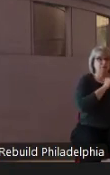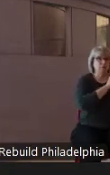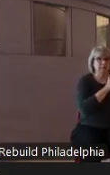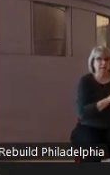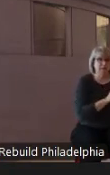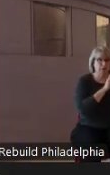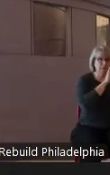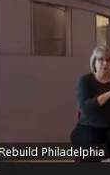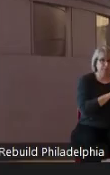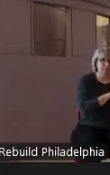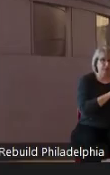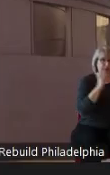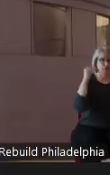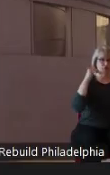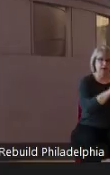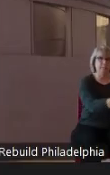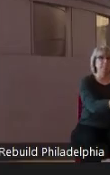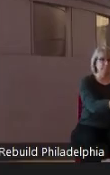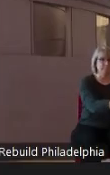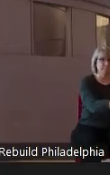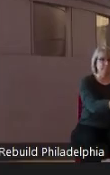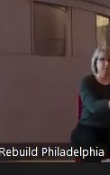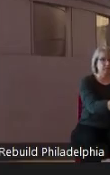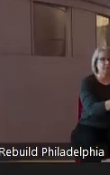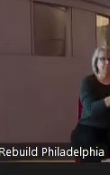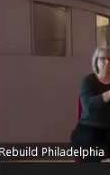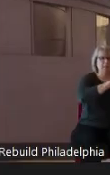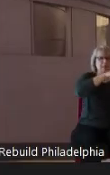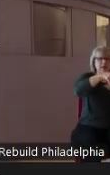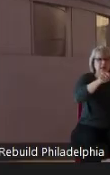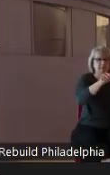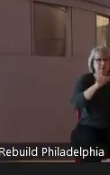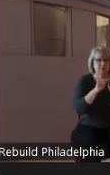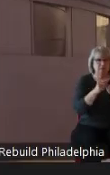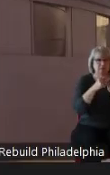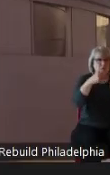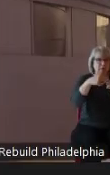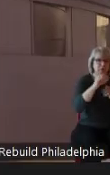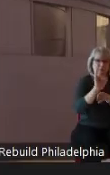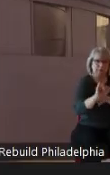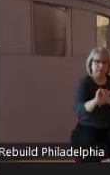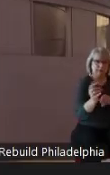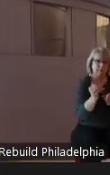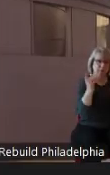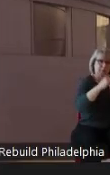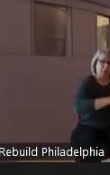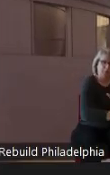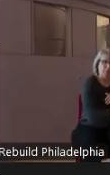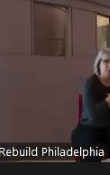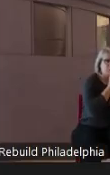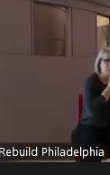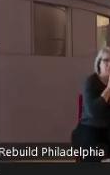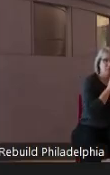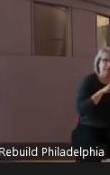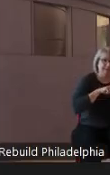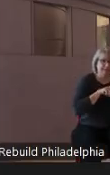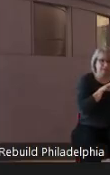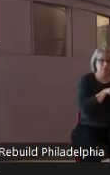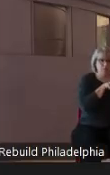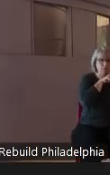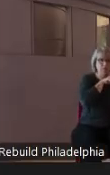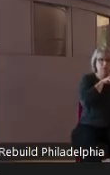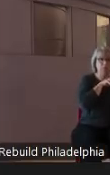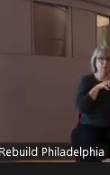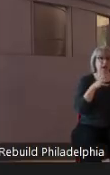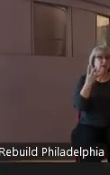deck around the pools will have ample space for wheelchairs, seating, and circulation. There will also be a